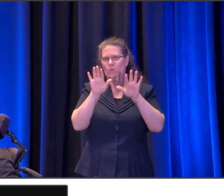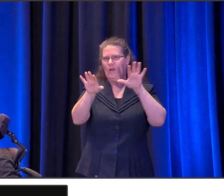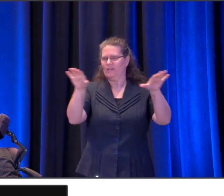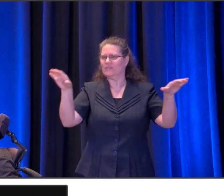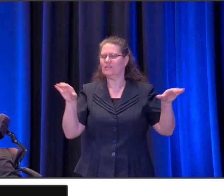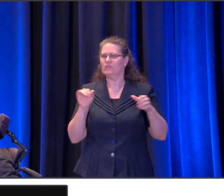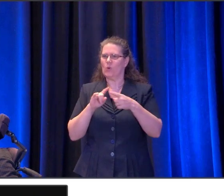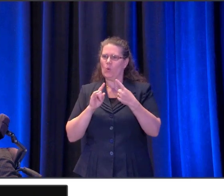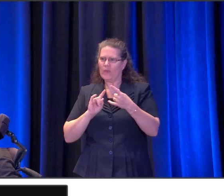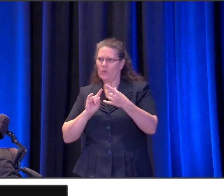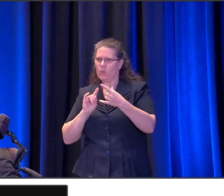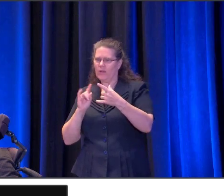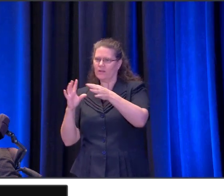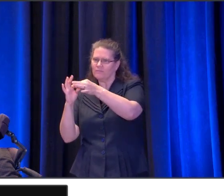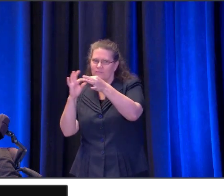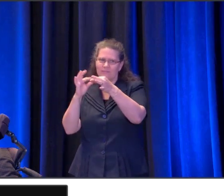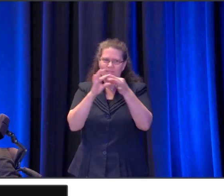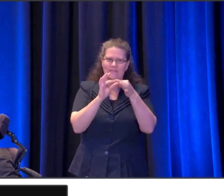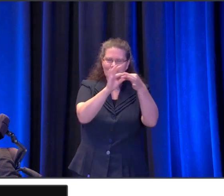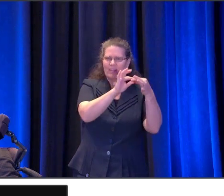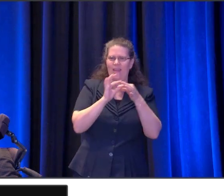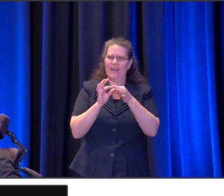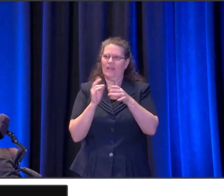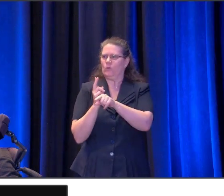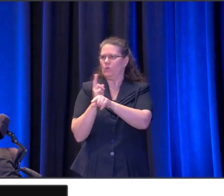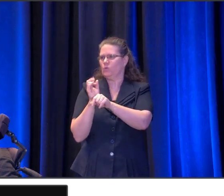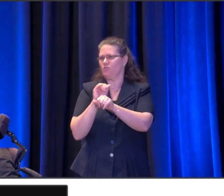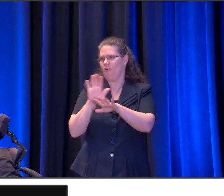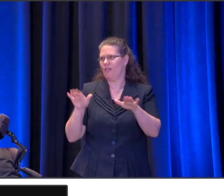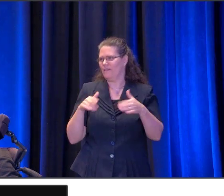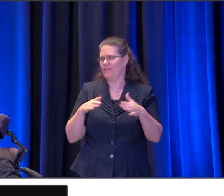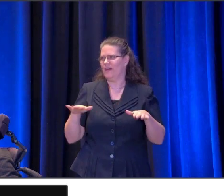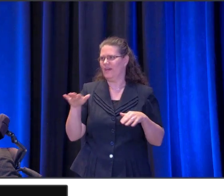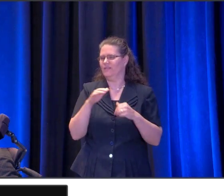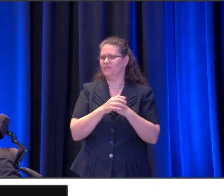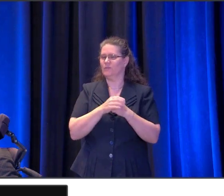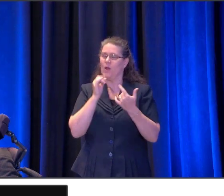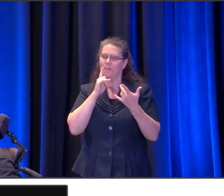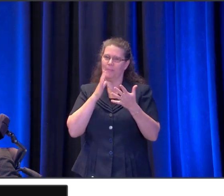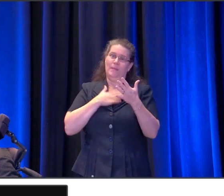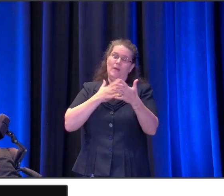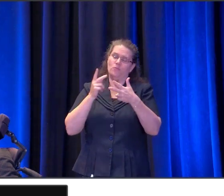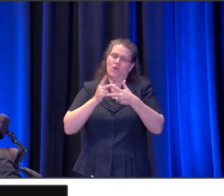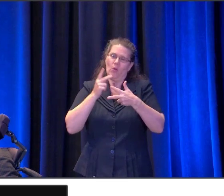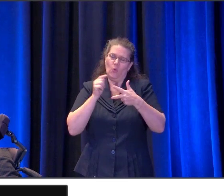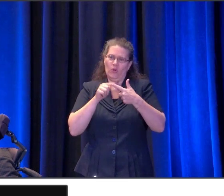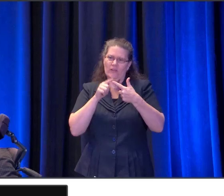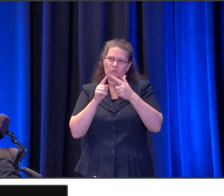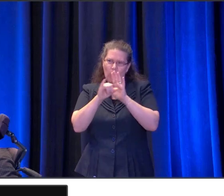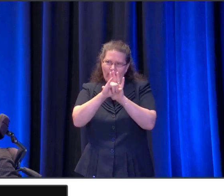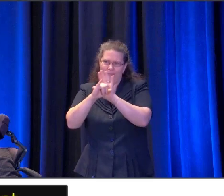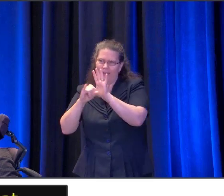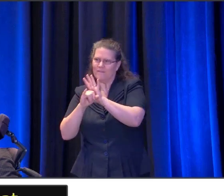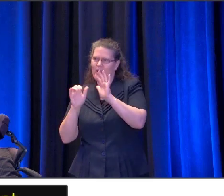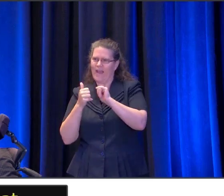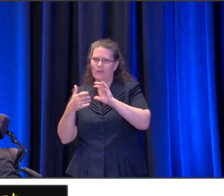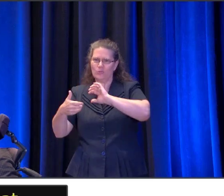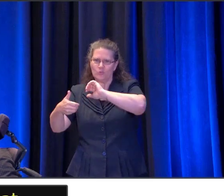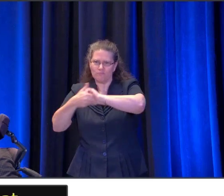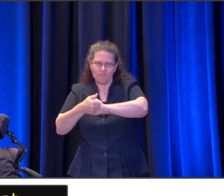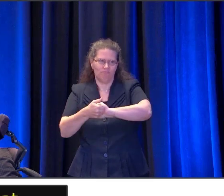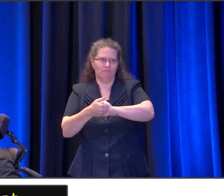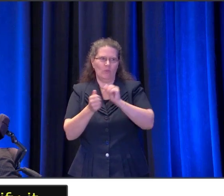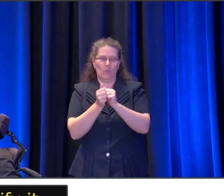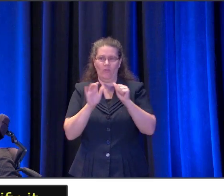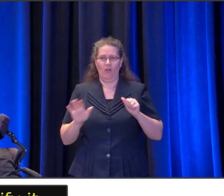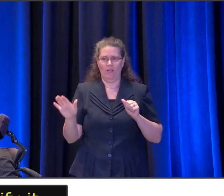got to continue to tap into that. And so I really want to work and identify that as a priority and focus on that, and really welcome all of you